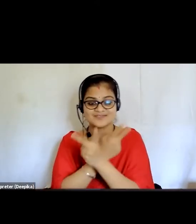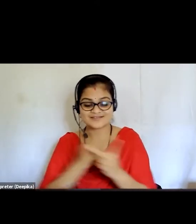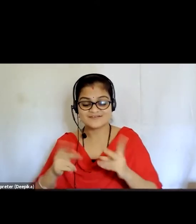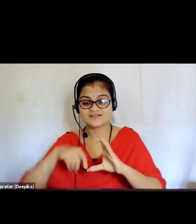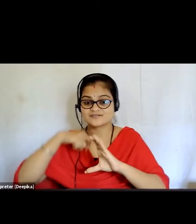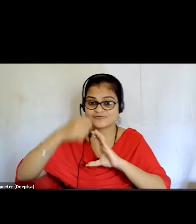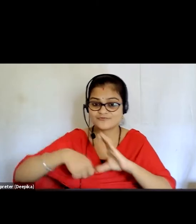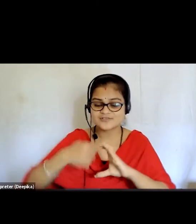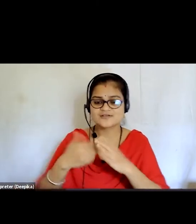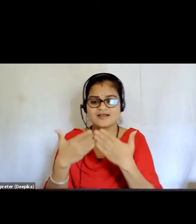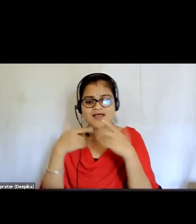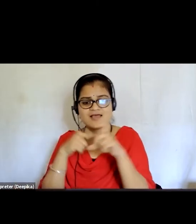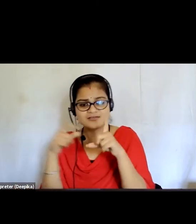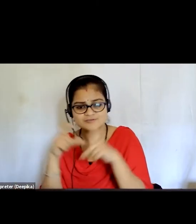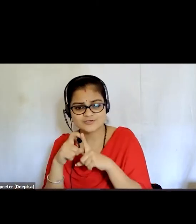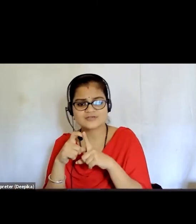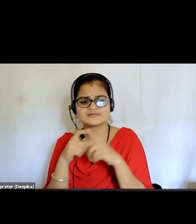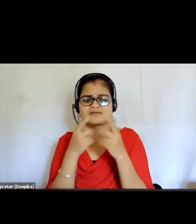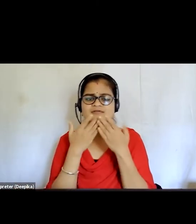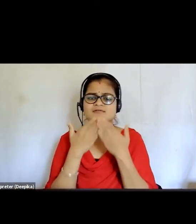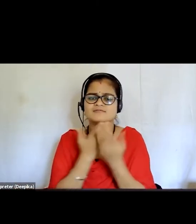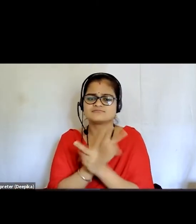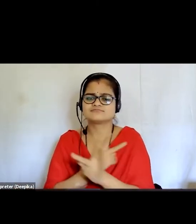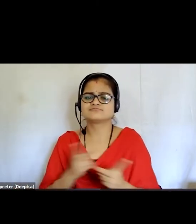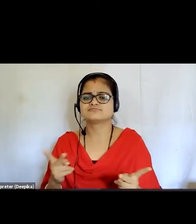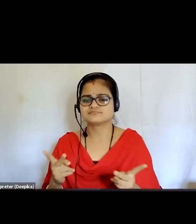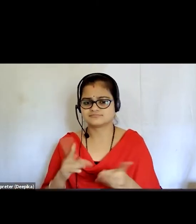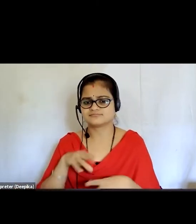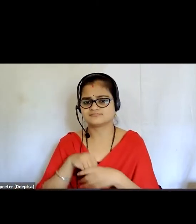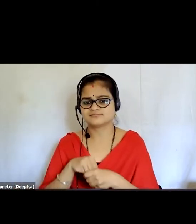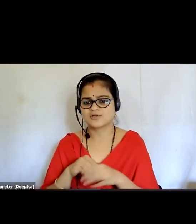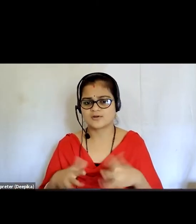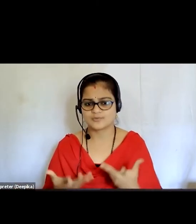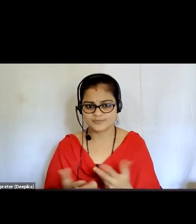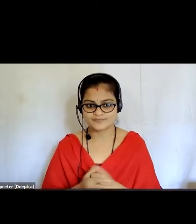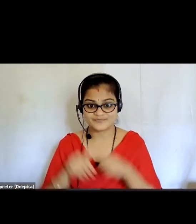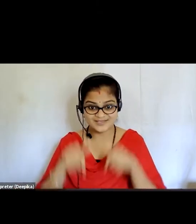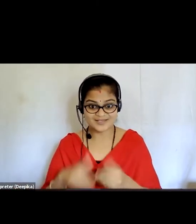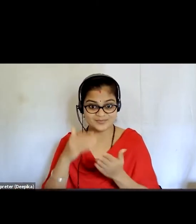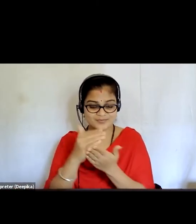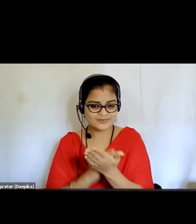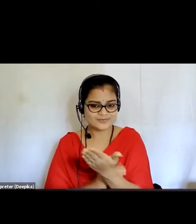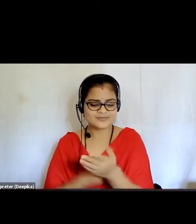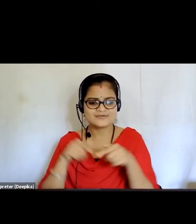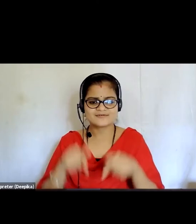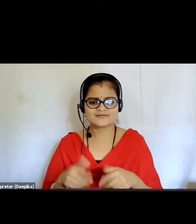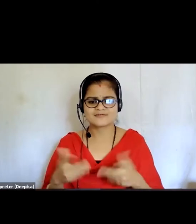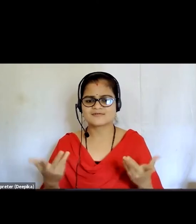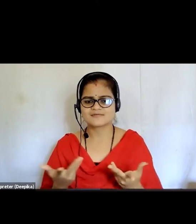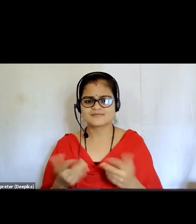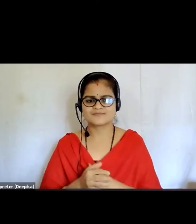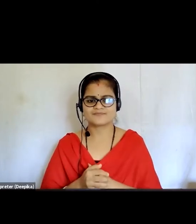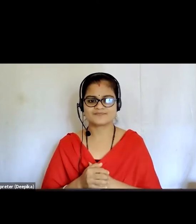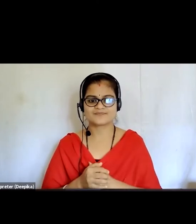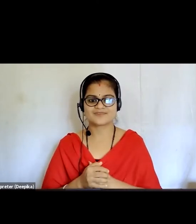videos, education packs, and a whole range of things. In this program, we will attempt to unpack